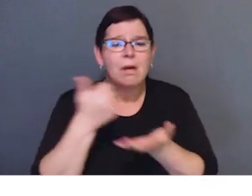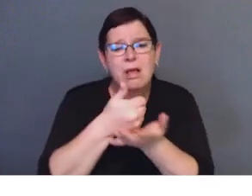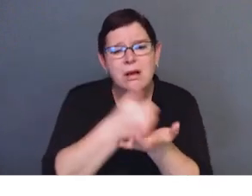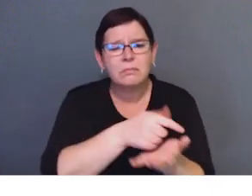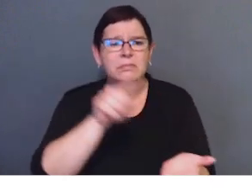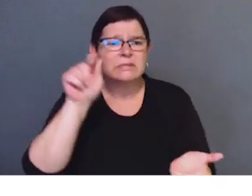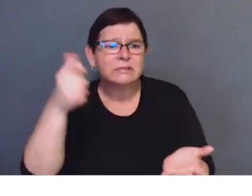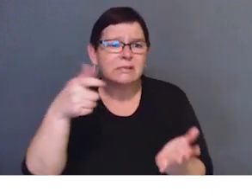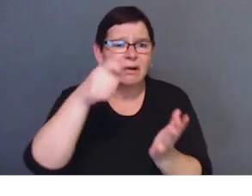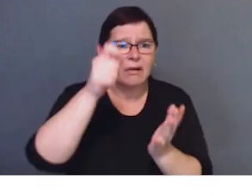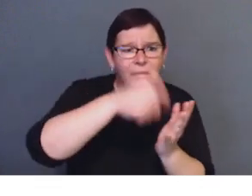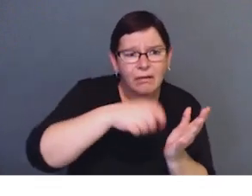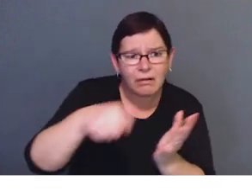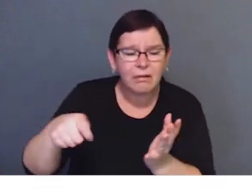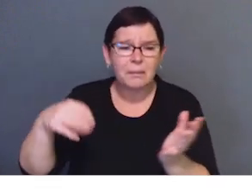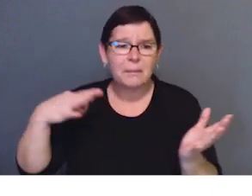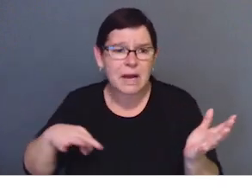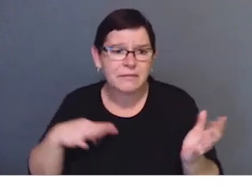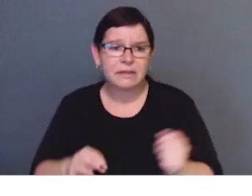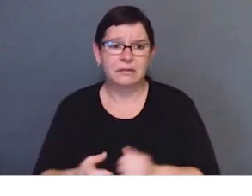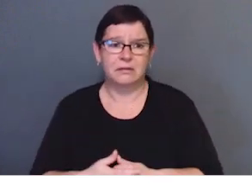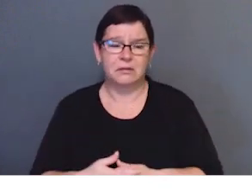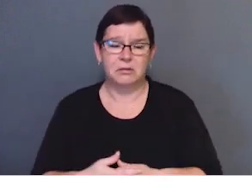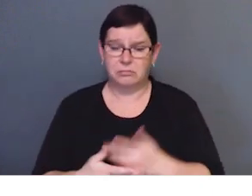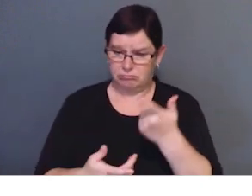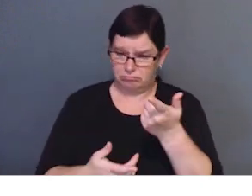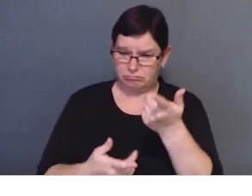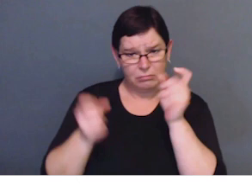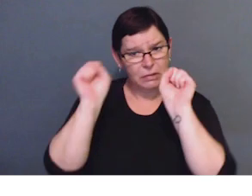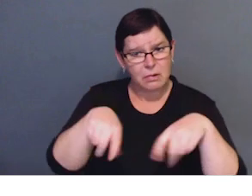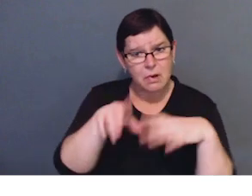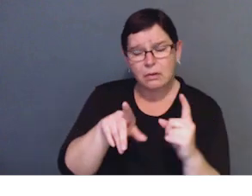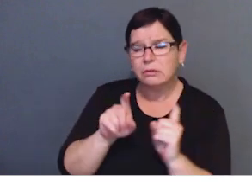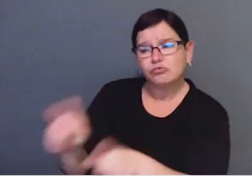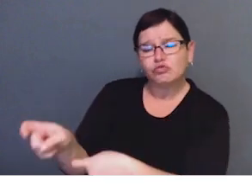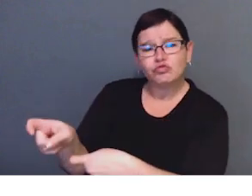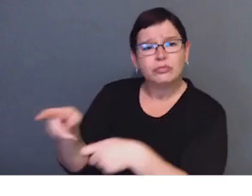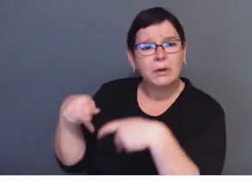person in My Account or on paper by filling out Form